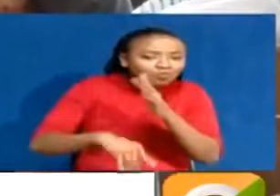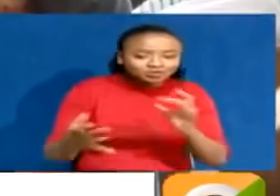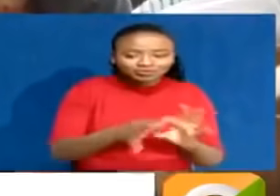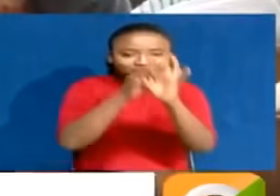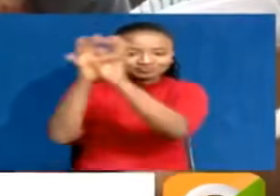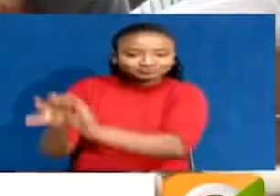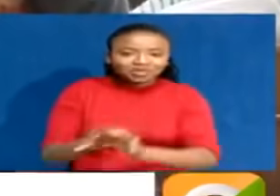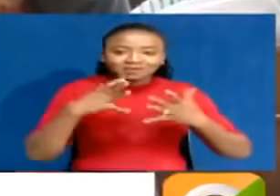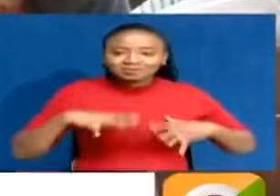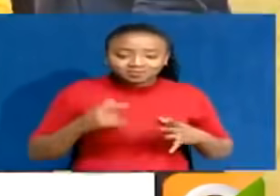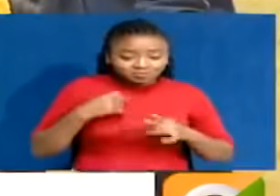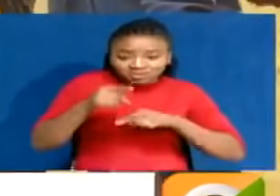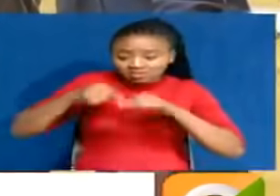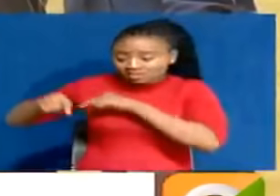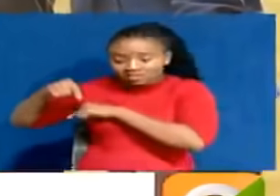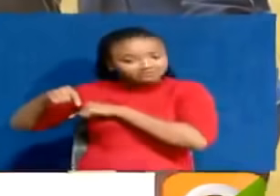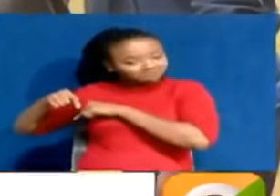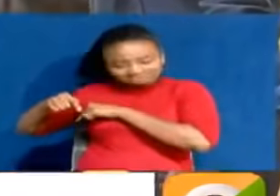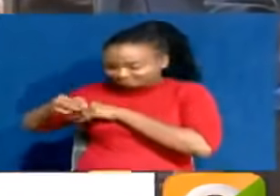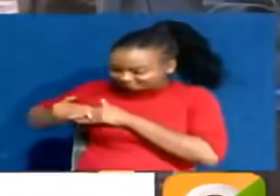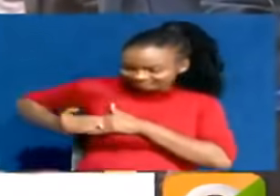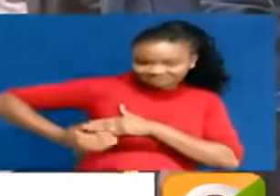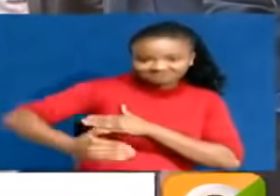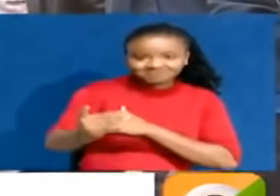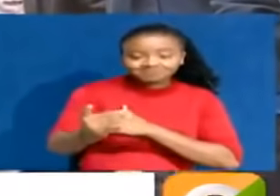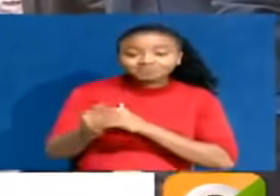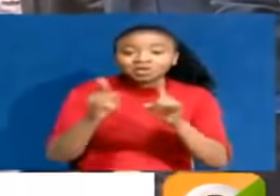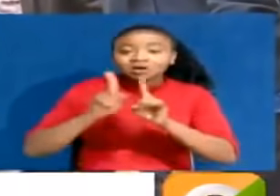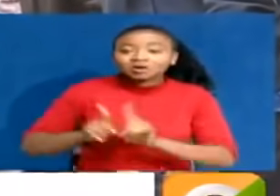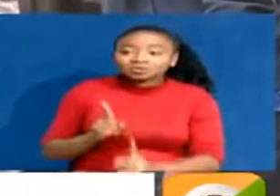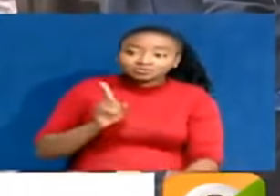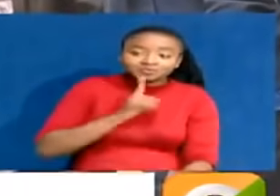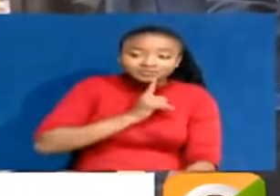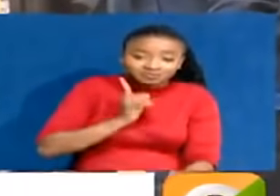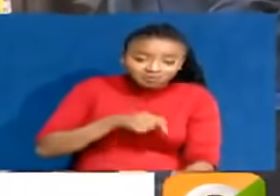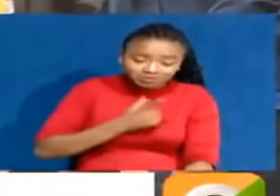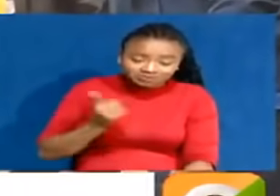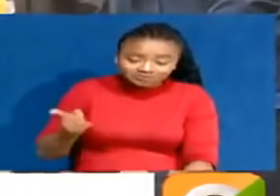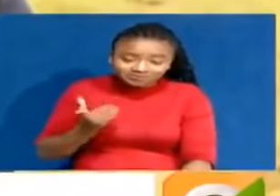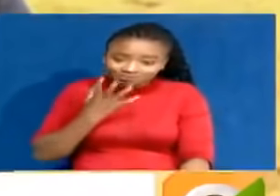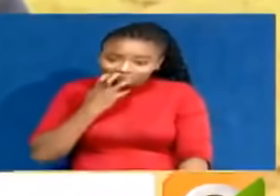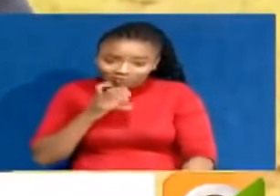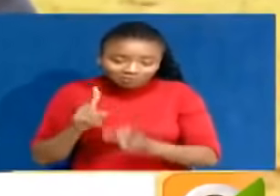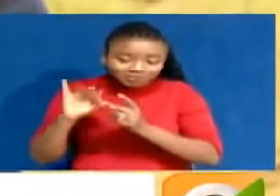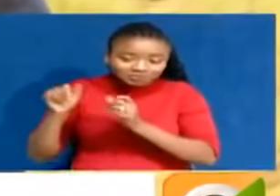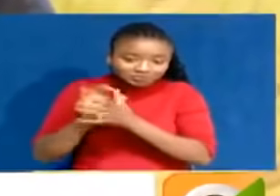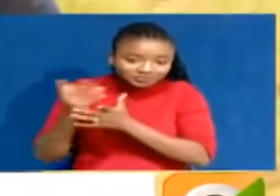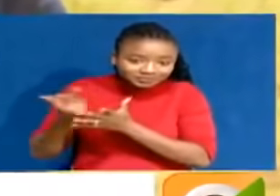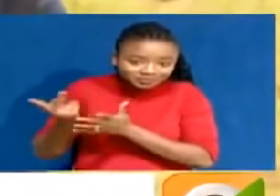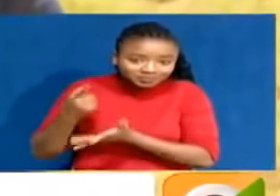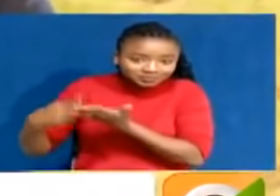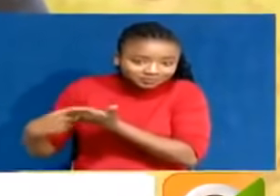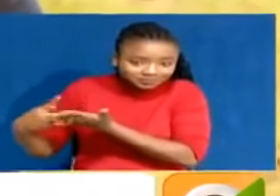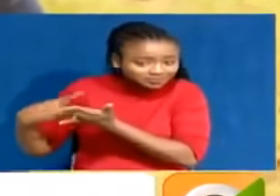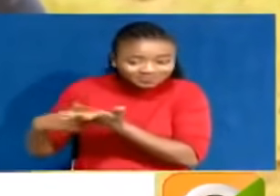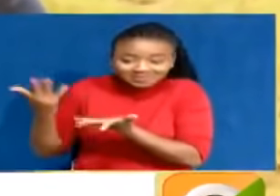hapa. Sitarudi nyuma. While confirming that the ODM and Jubilee talks were at an advanced stage, Jubilee Secretary